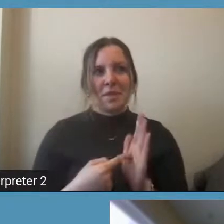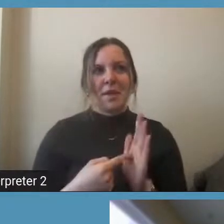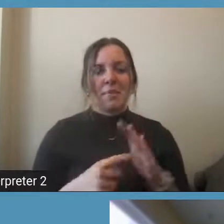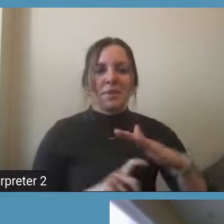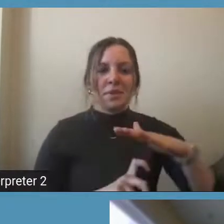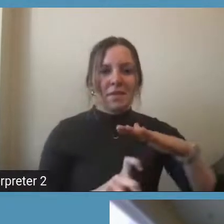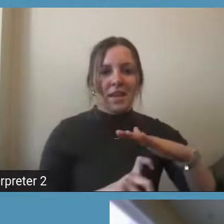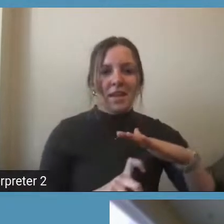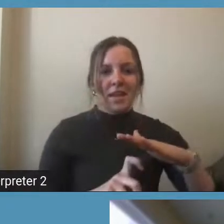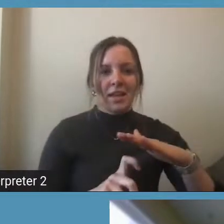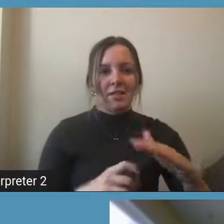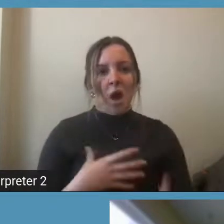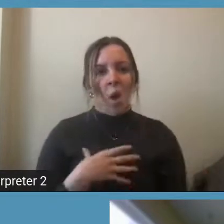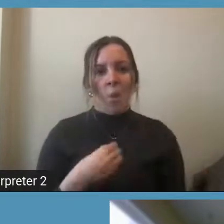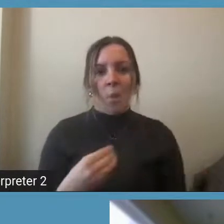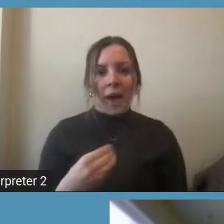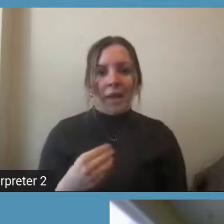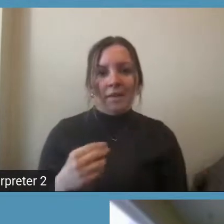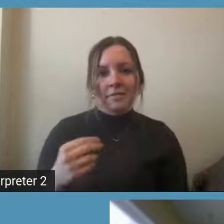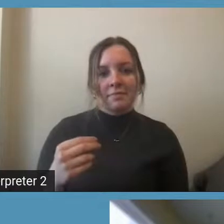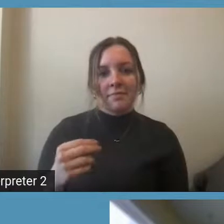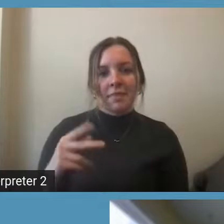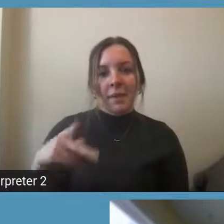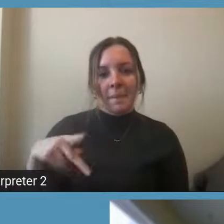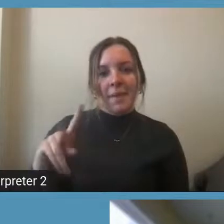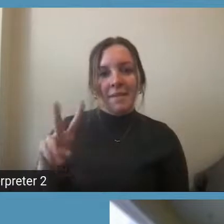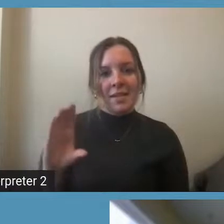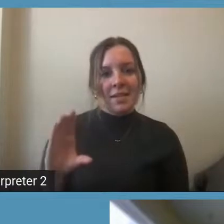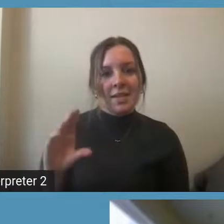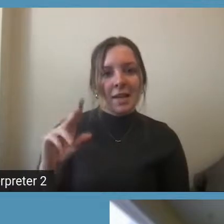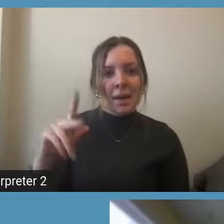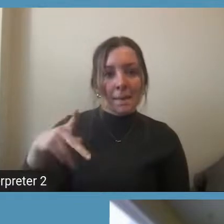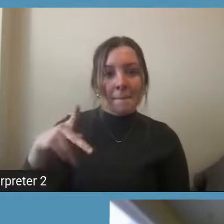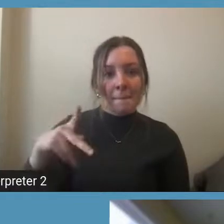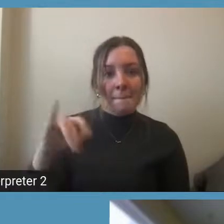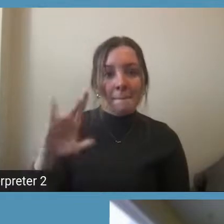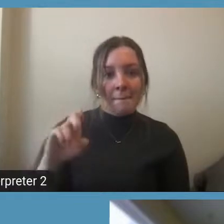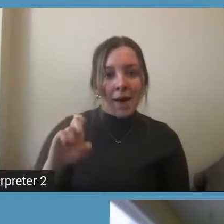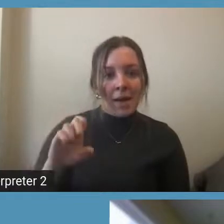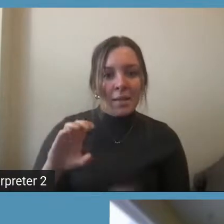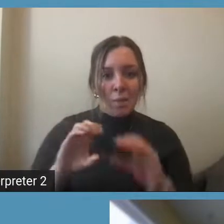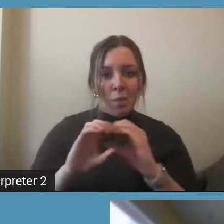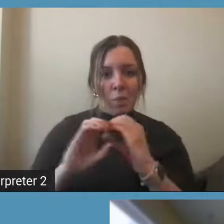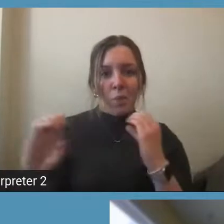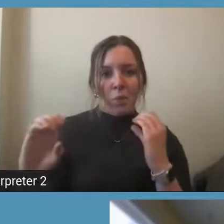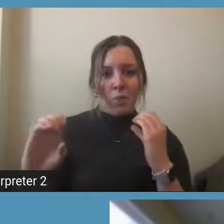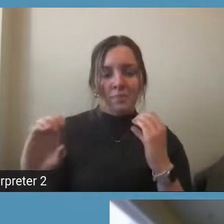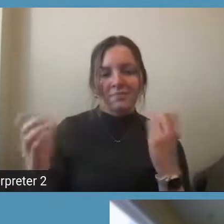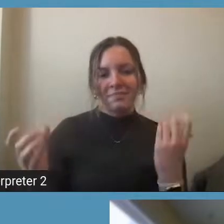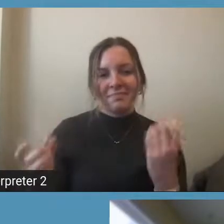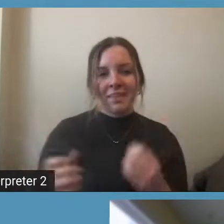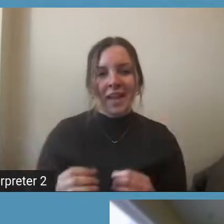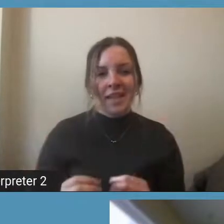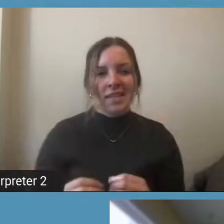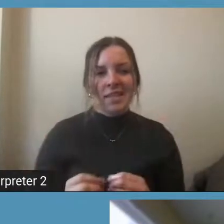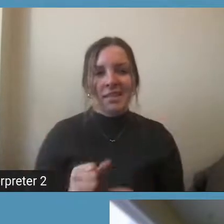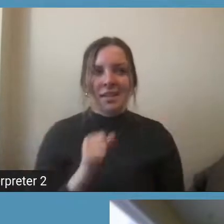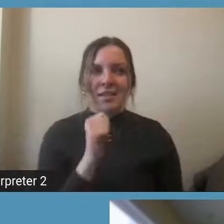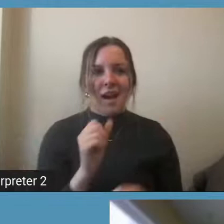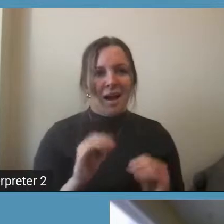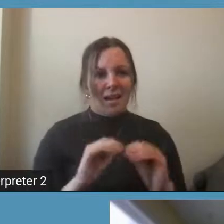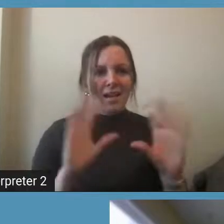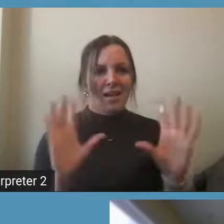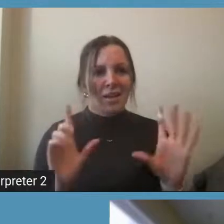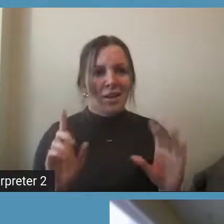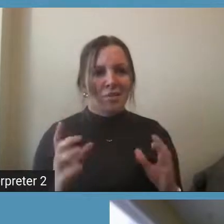with photogrammetry, it's going to be very hard to tell what you got unless you have other things around it to help define what that pipe is.